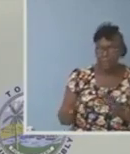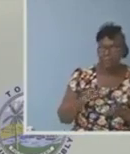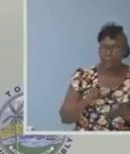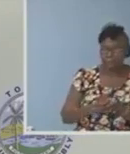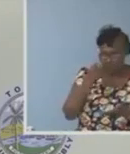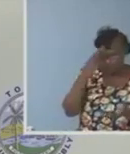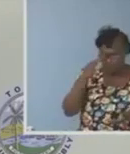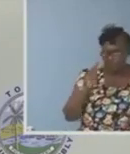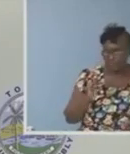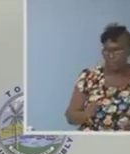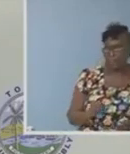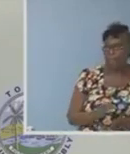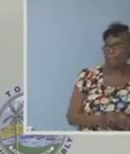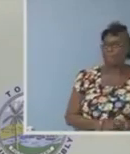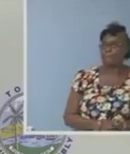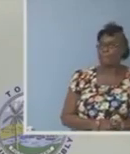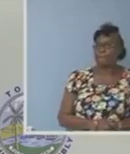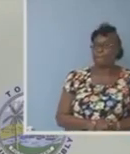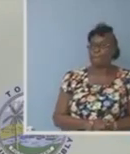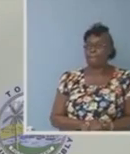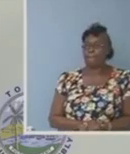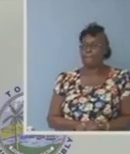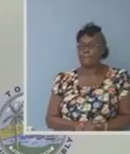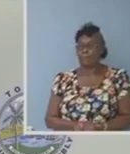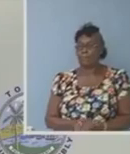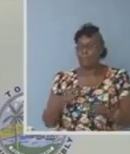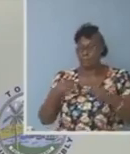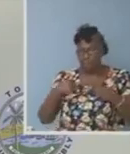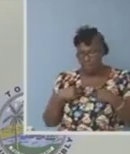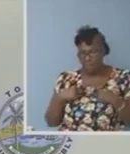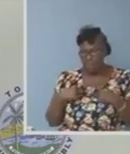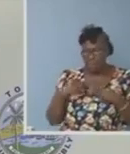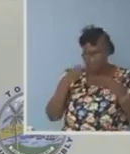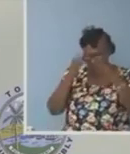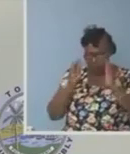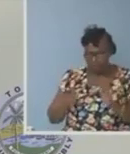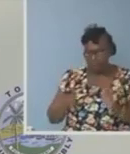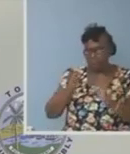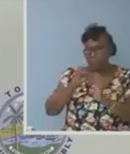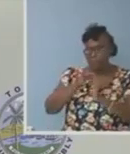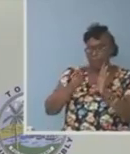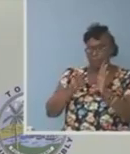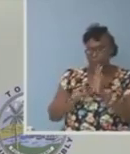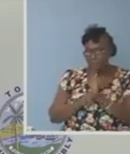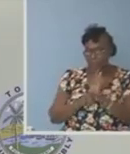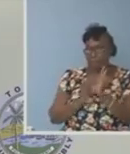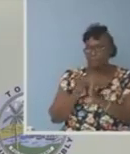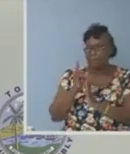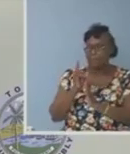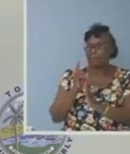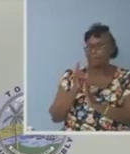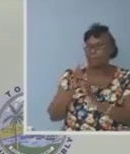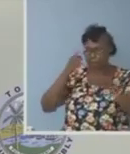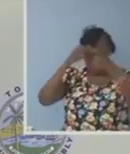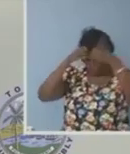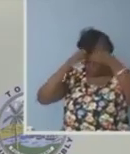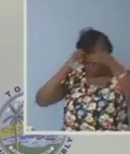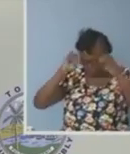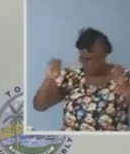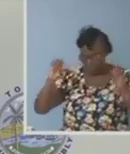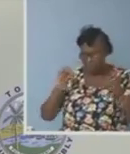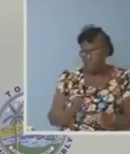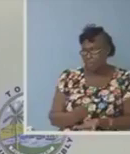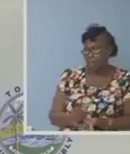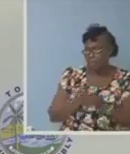be led by officers from the Curriculum Development Unit of the Division of Education, Innovation and Energy. It is